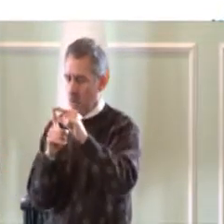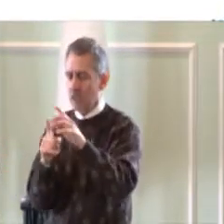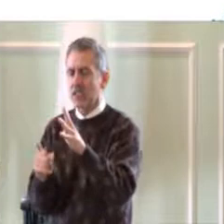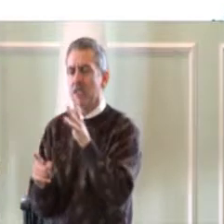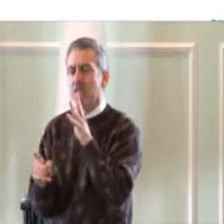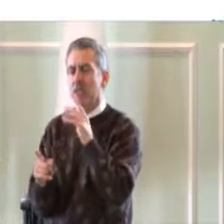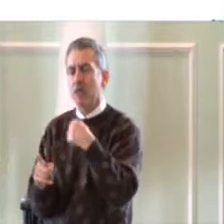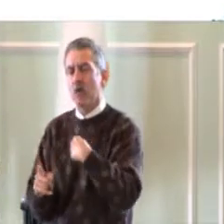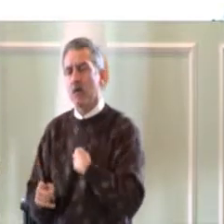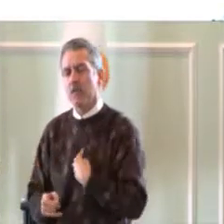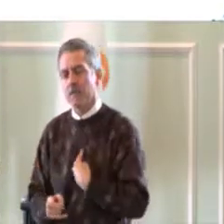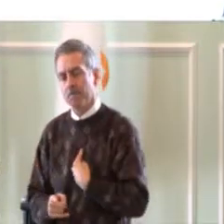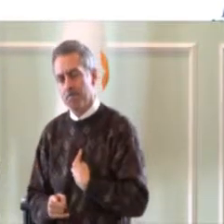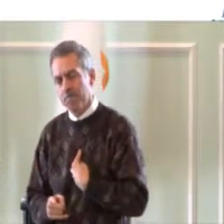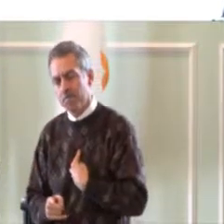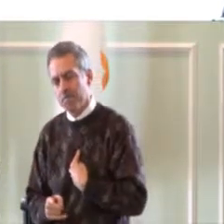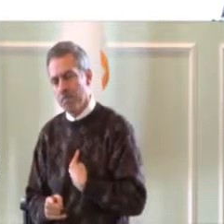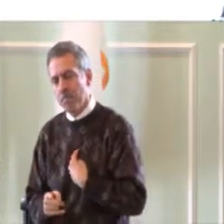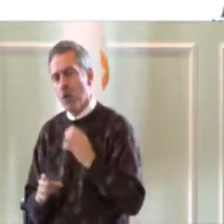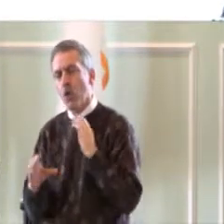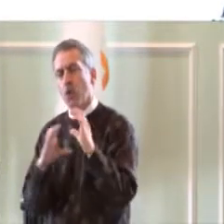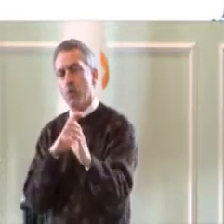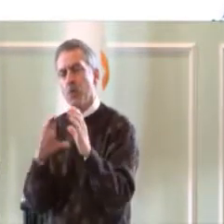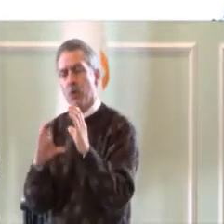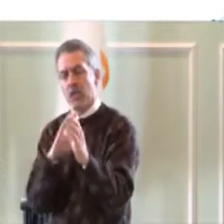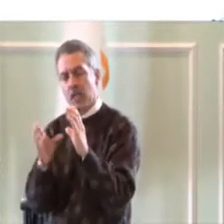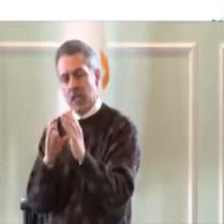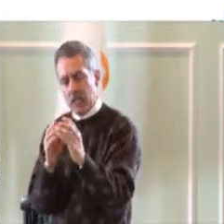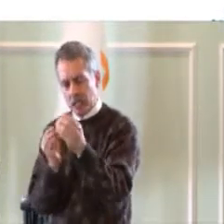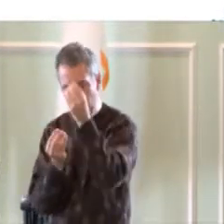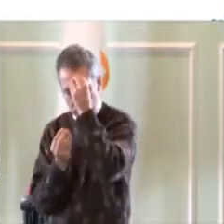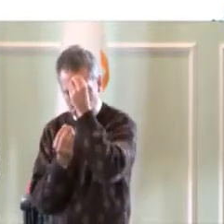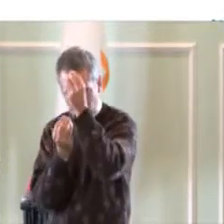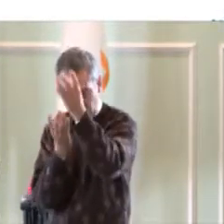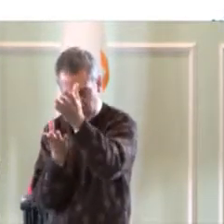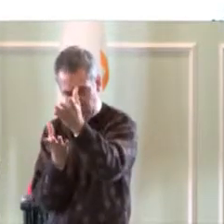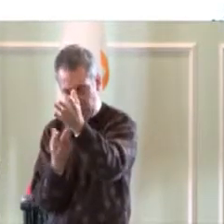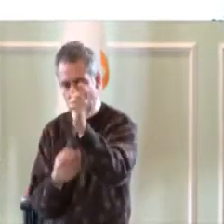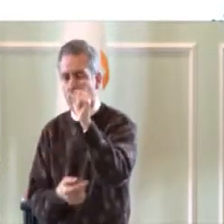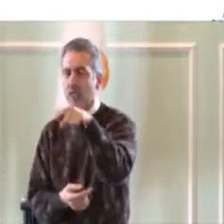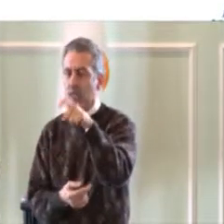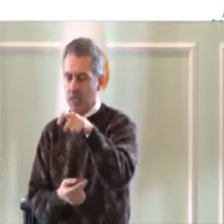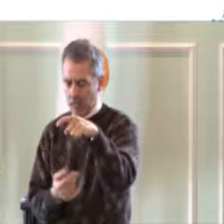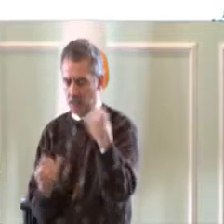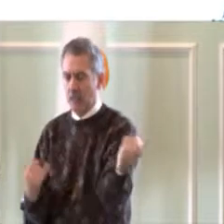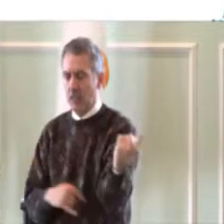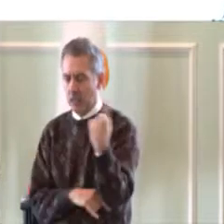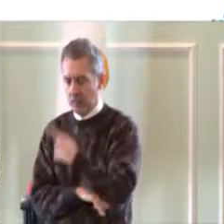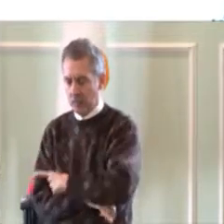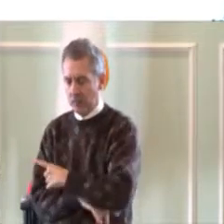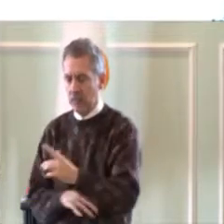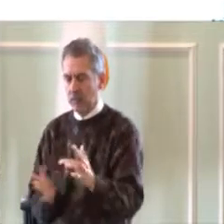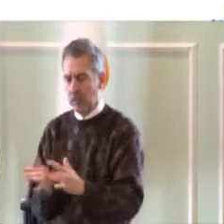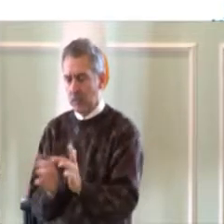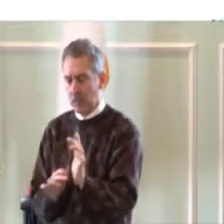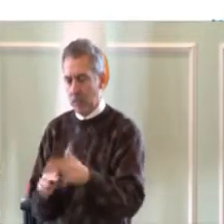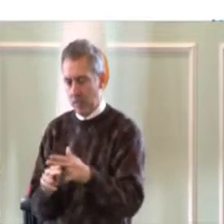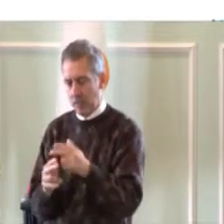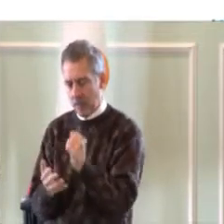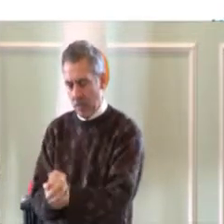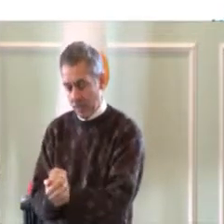us. May you communicate the message that we need today. In Jesus' name,